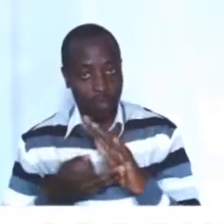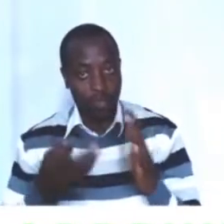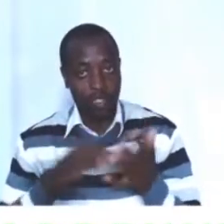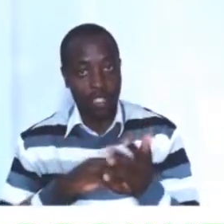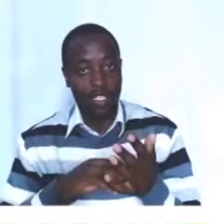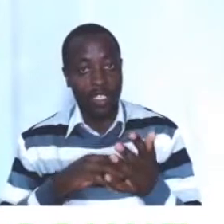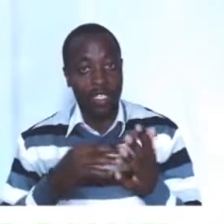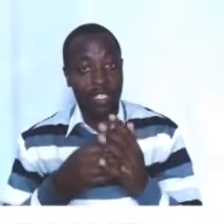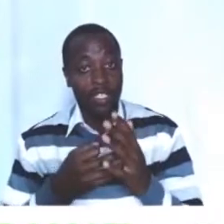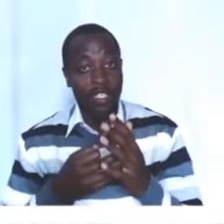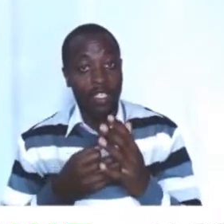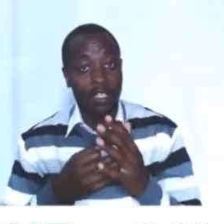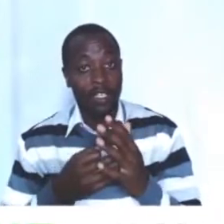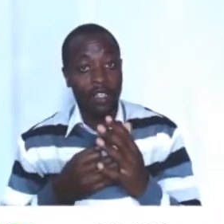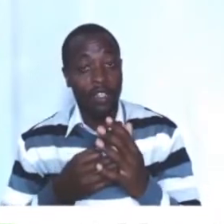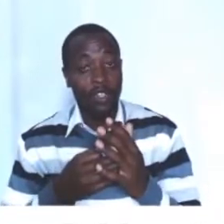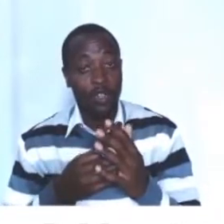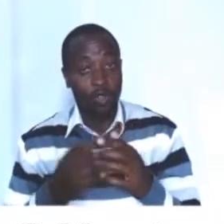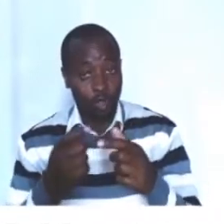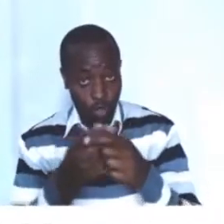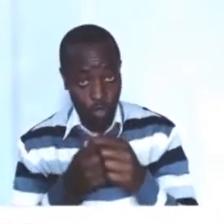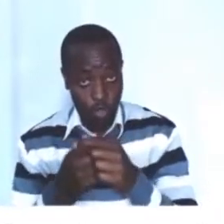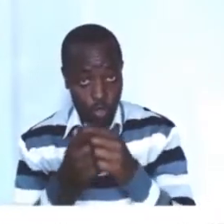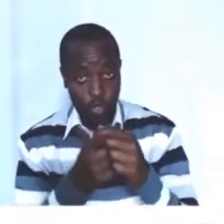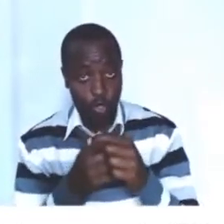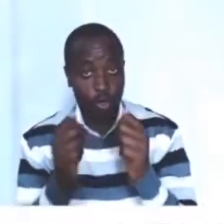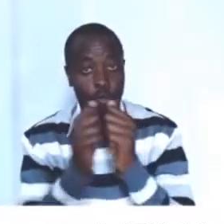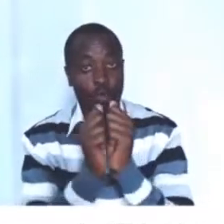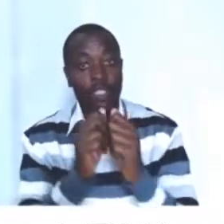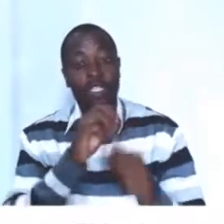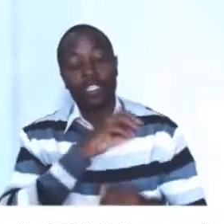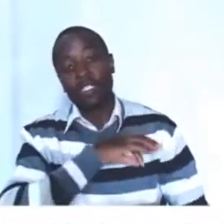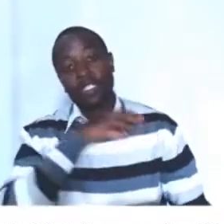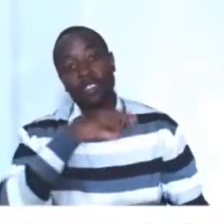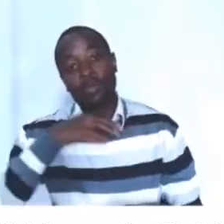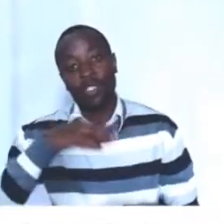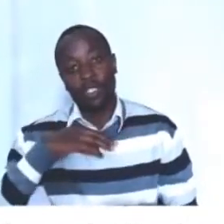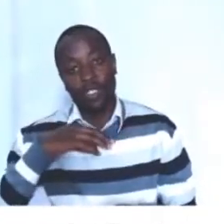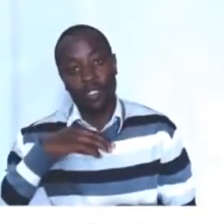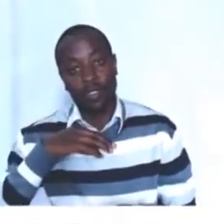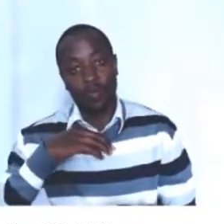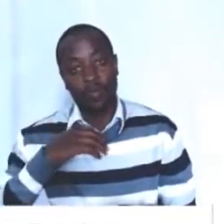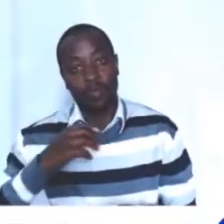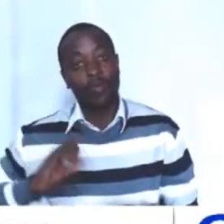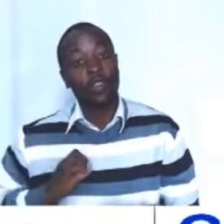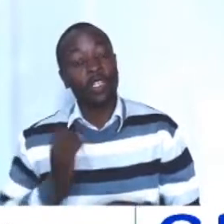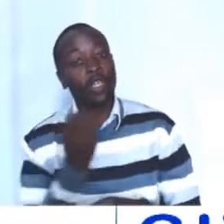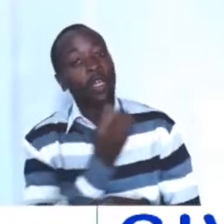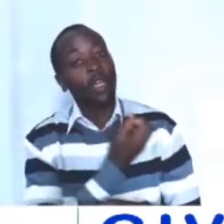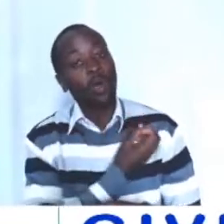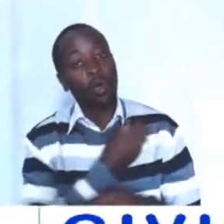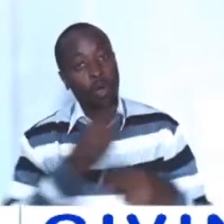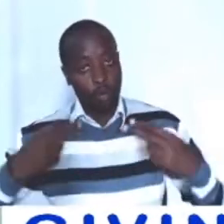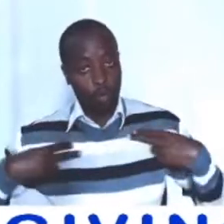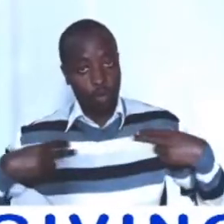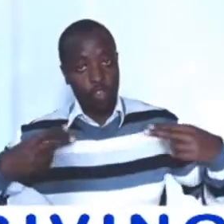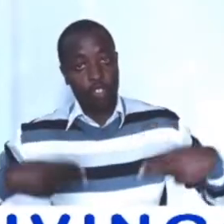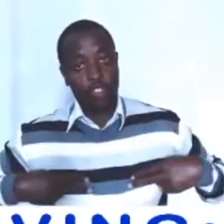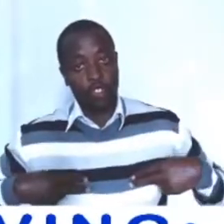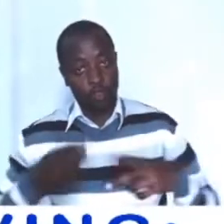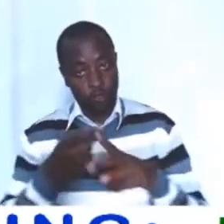natural, connected with the spiritual. Our bodies from that point henceforth